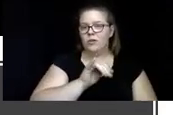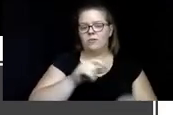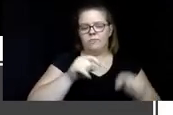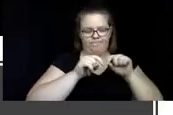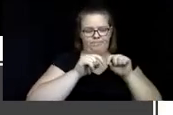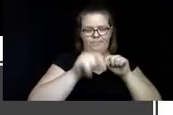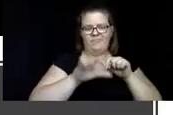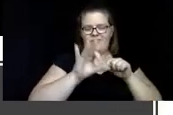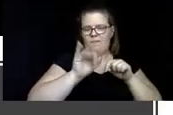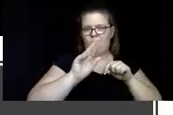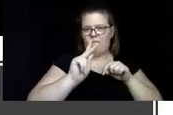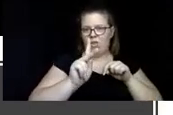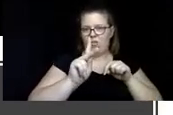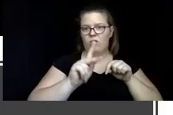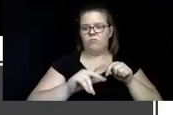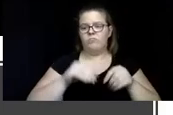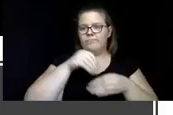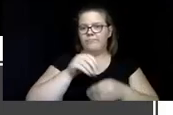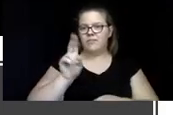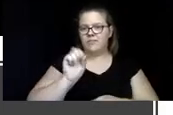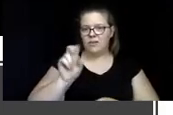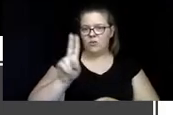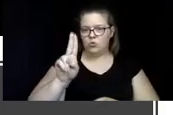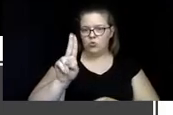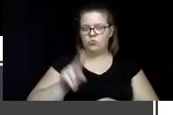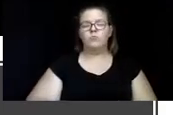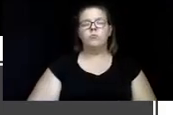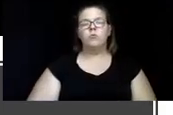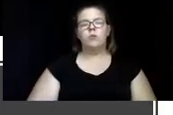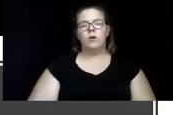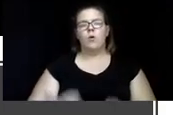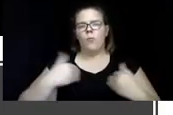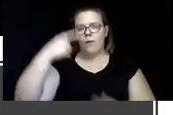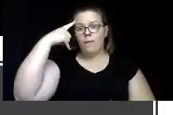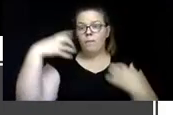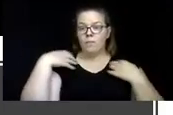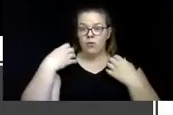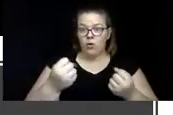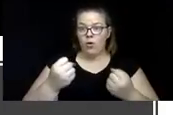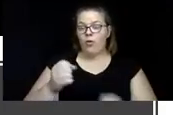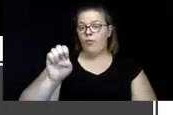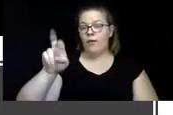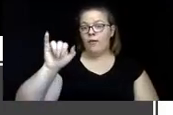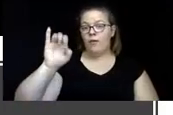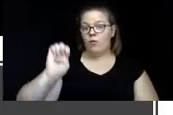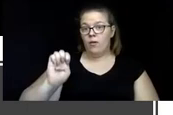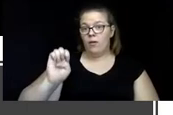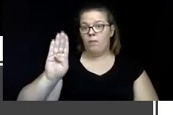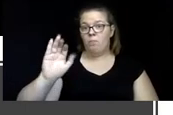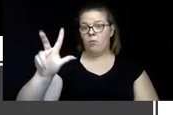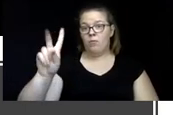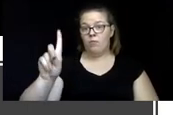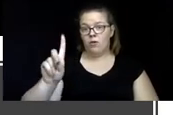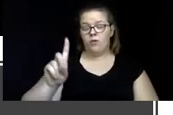Falk at SU. We have our mental health clinic down on Erie Boulevard. We have